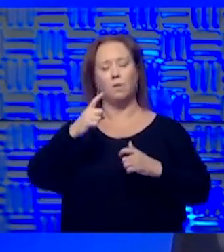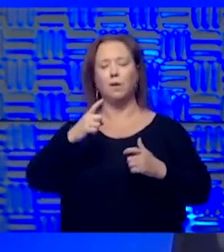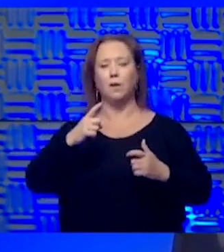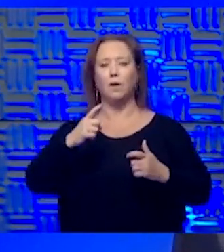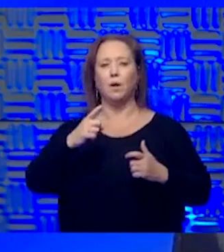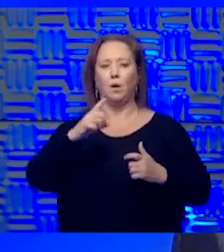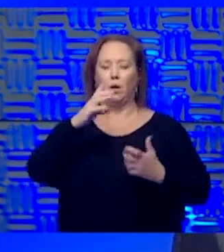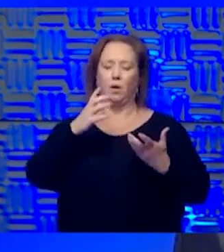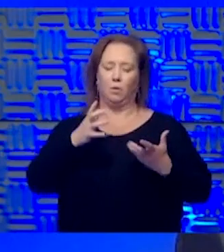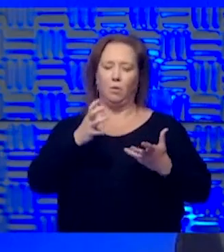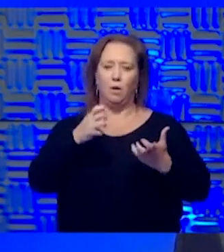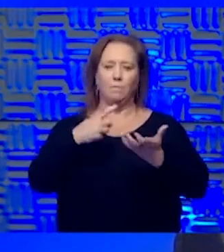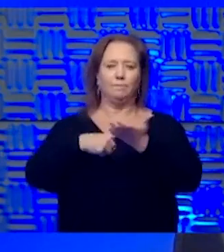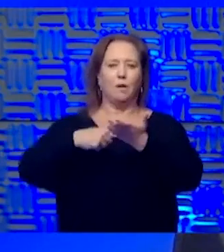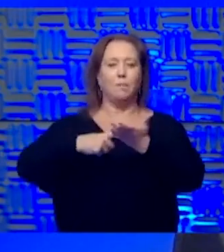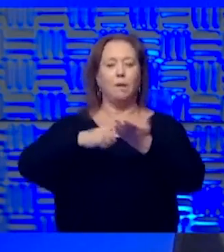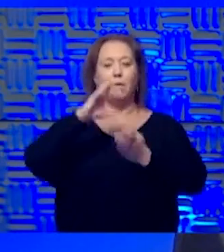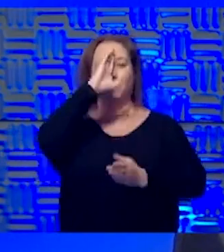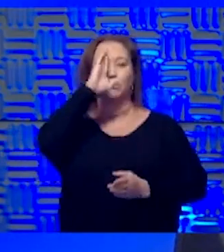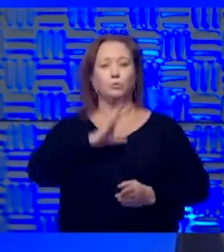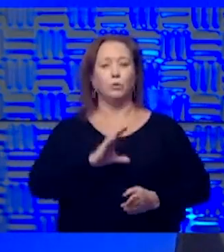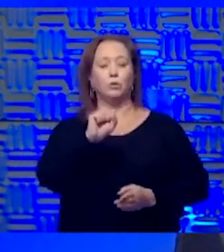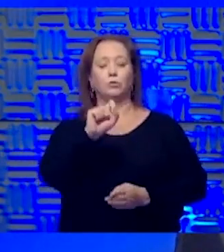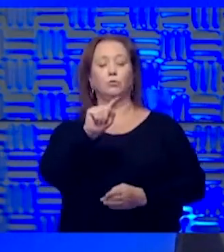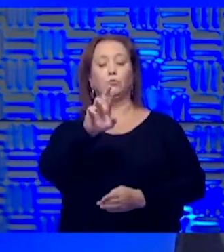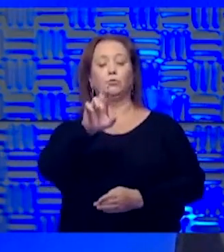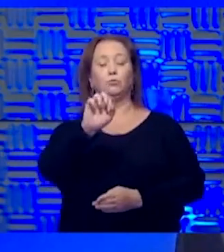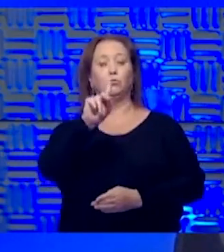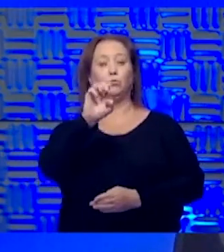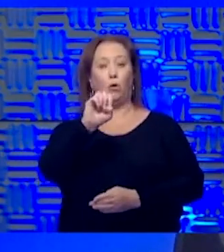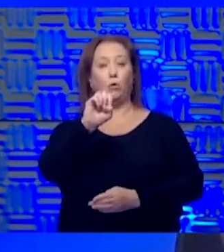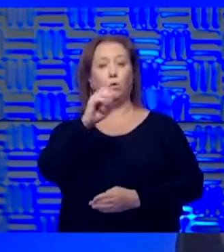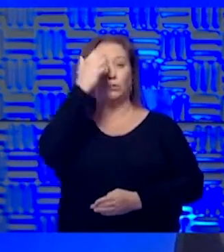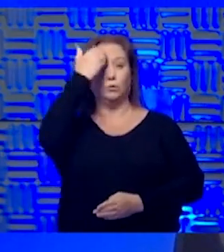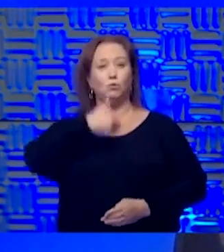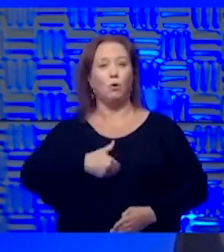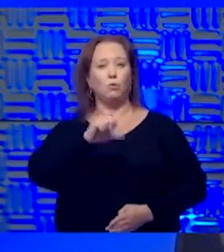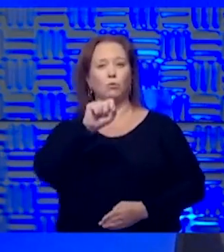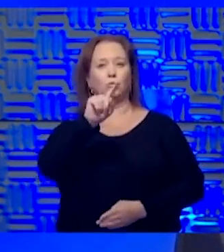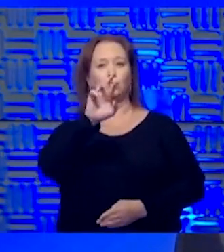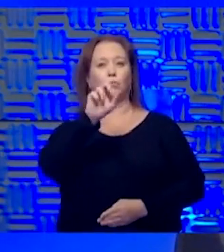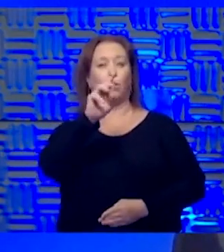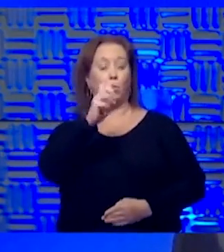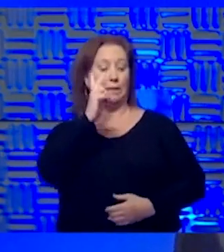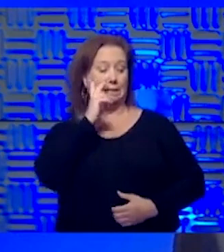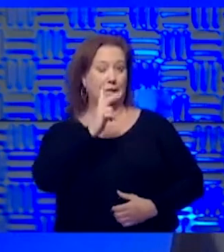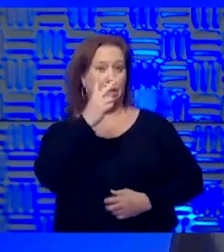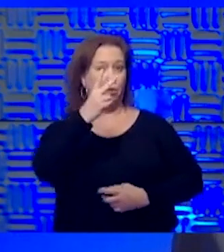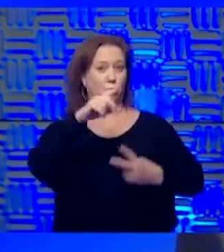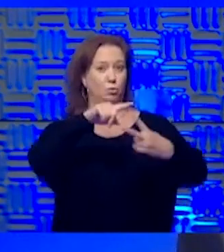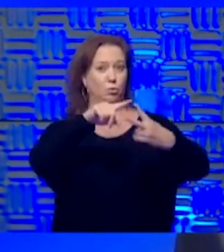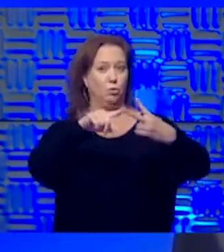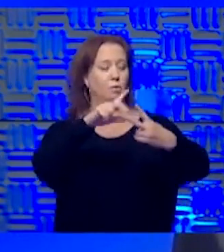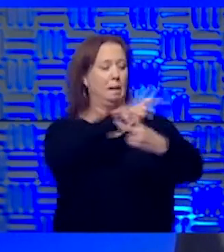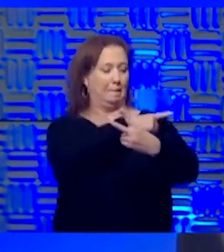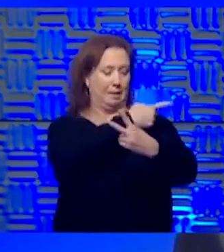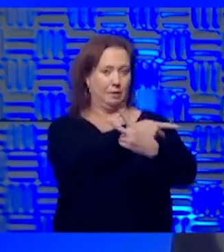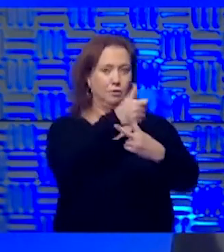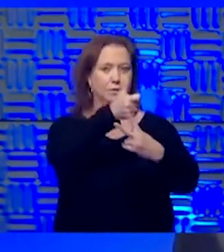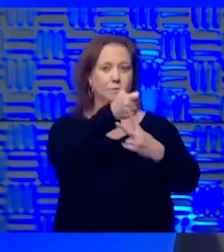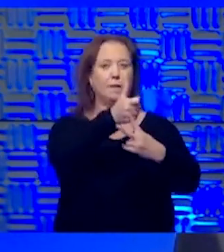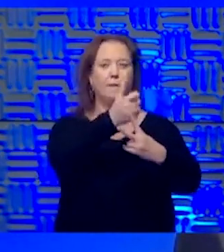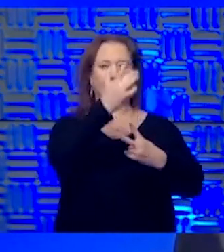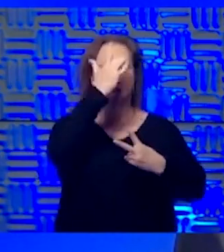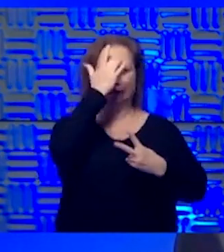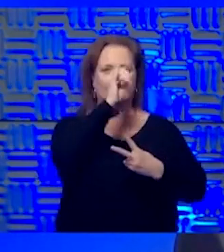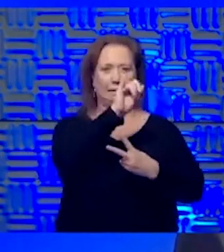of is stroke. So, and we see stroke in 2 settings. So patients that are very sick, that are in the